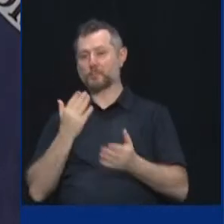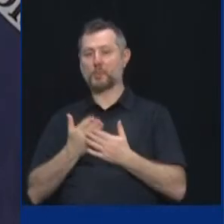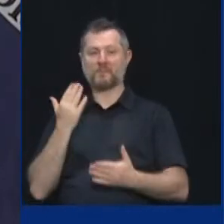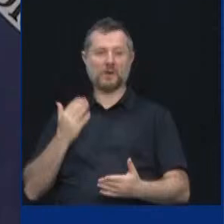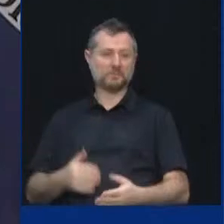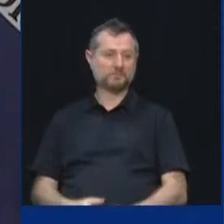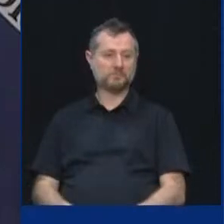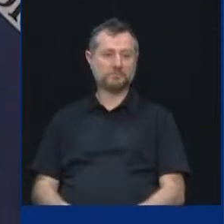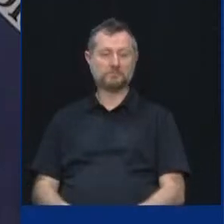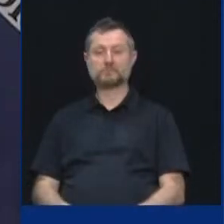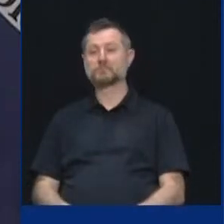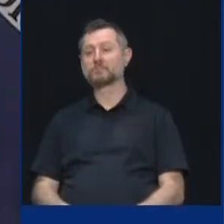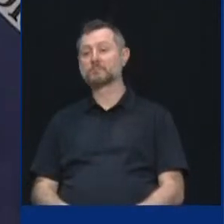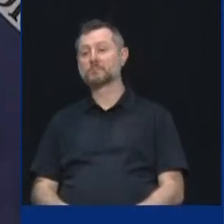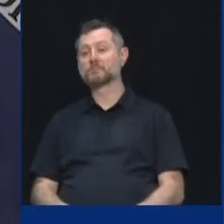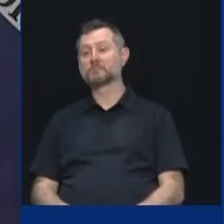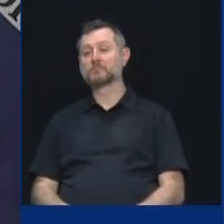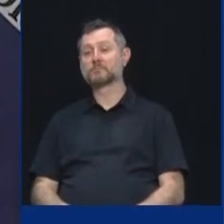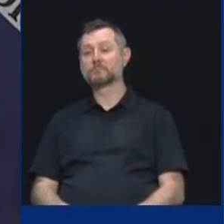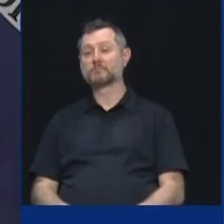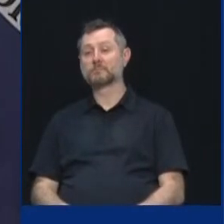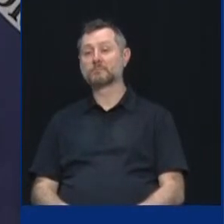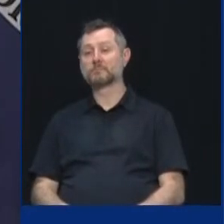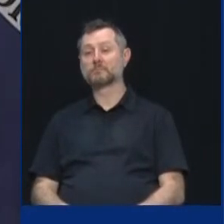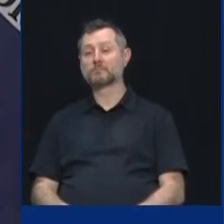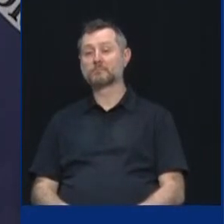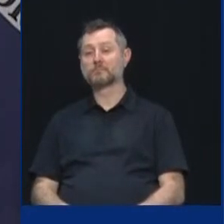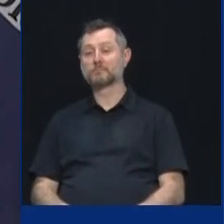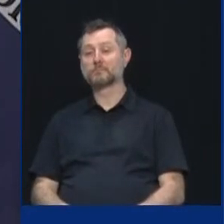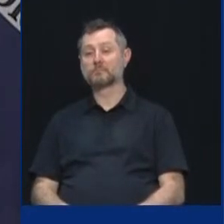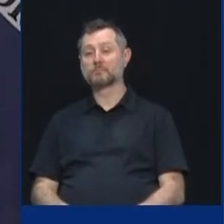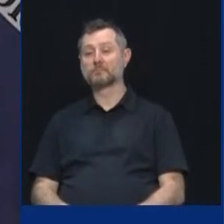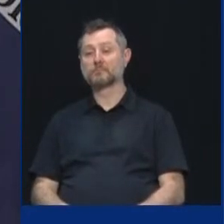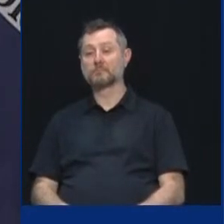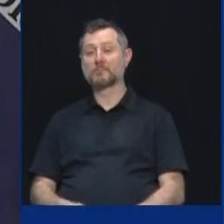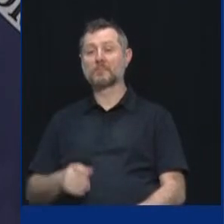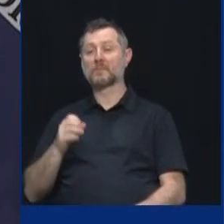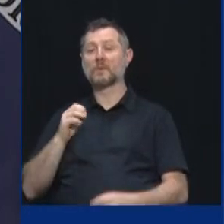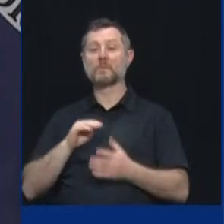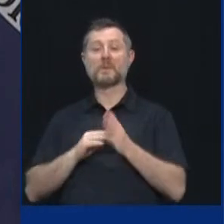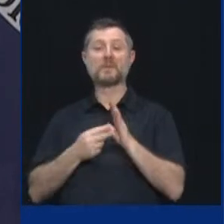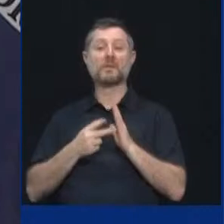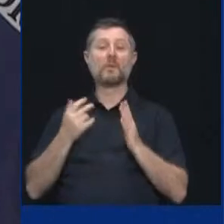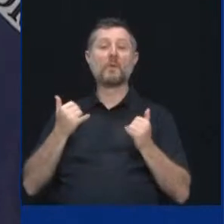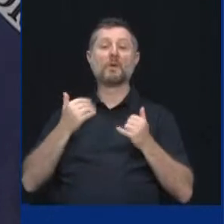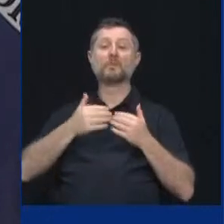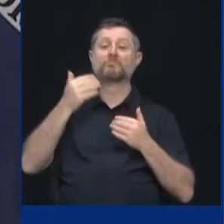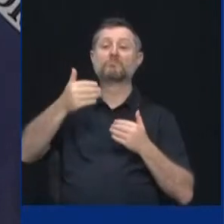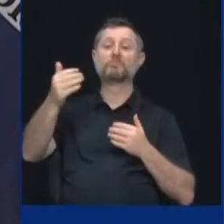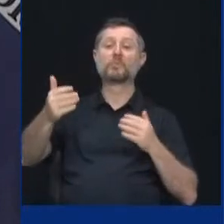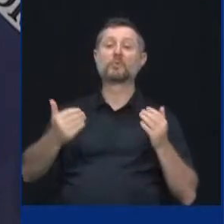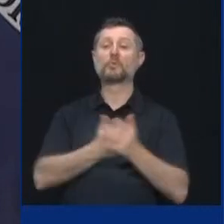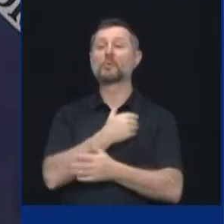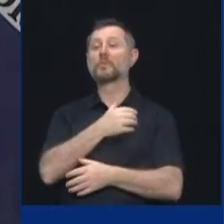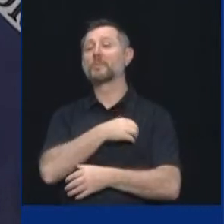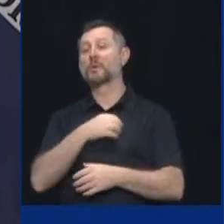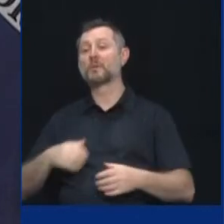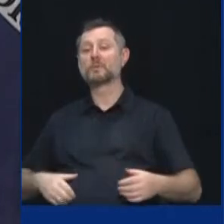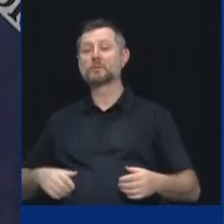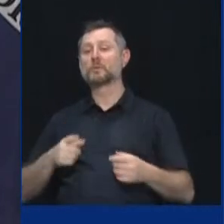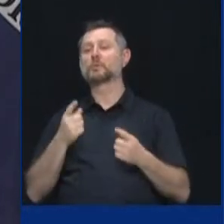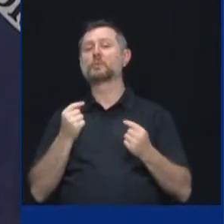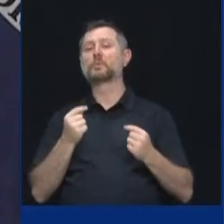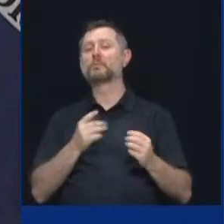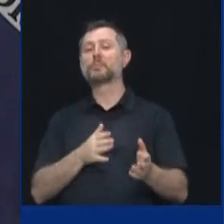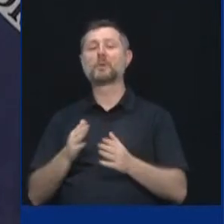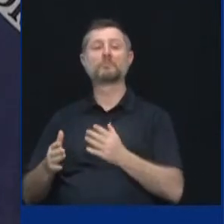What I'm trying to say, and that's yesterday, it's going to be about the next mayor. And what do they see